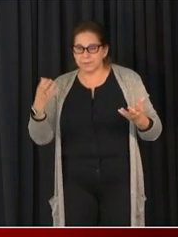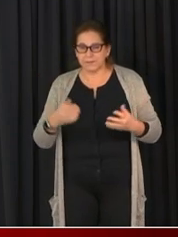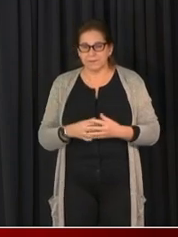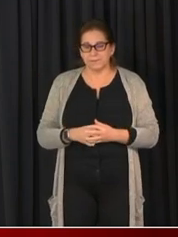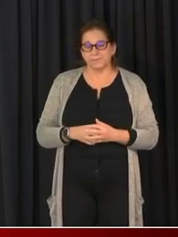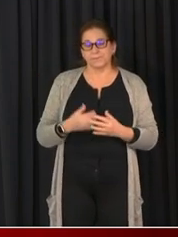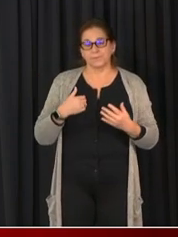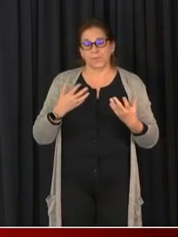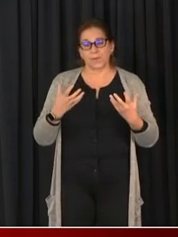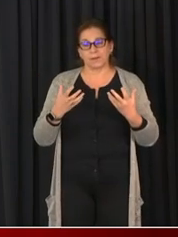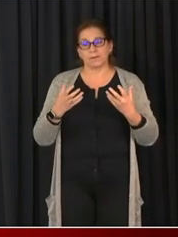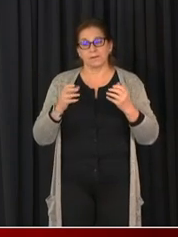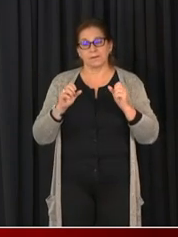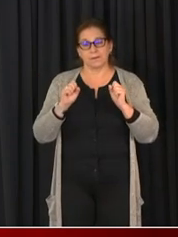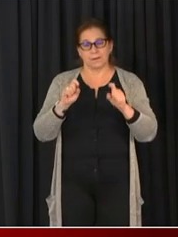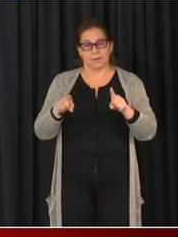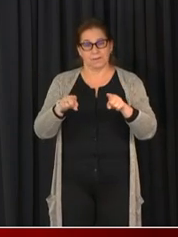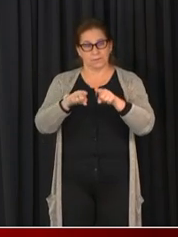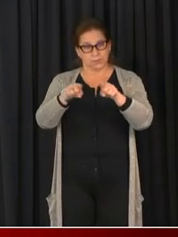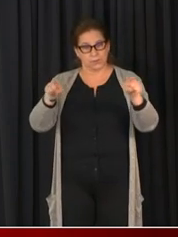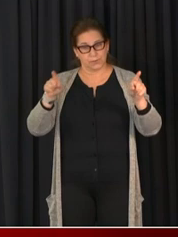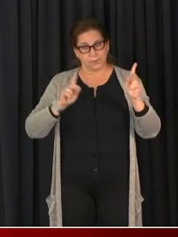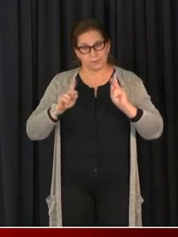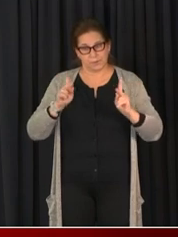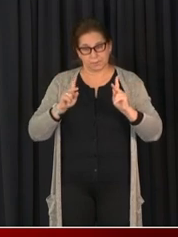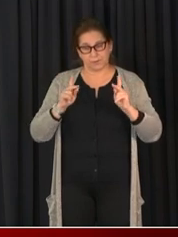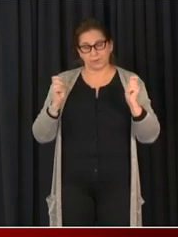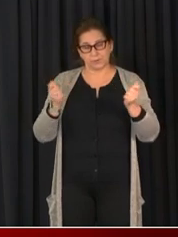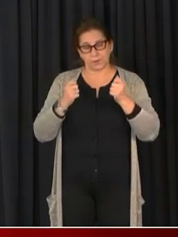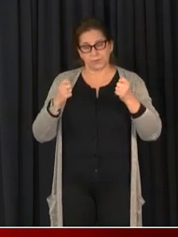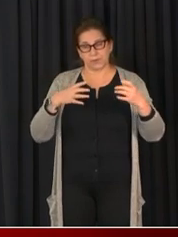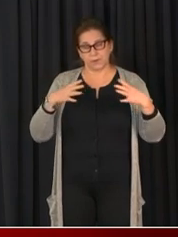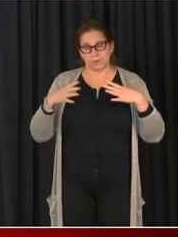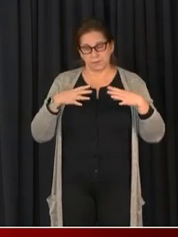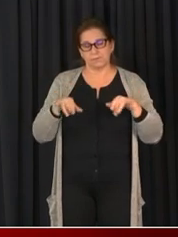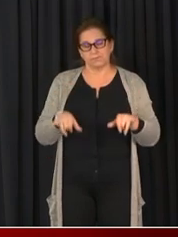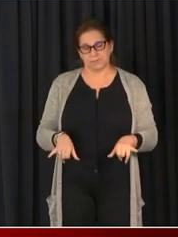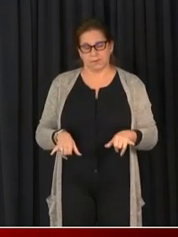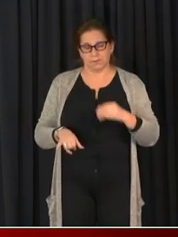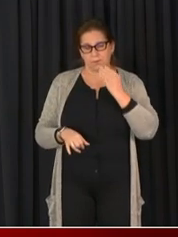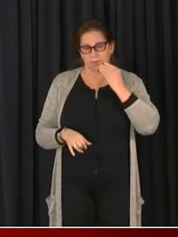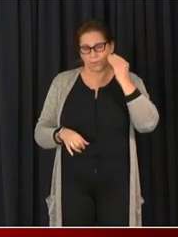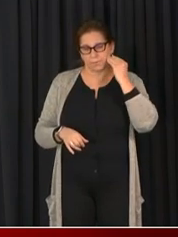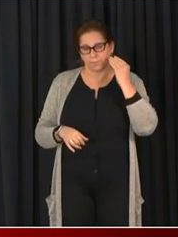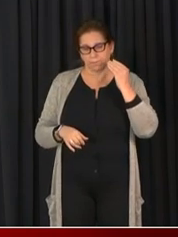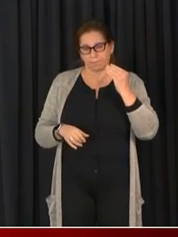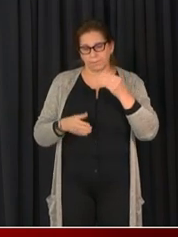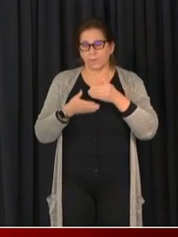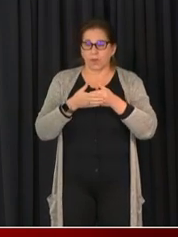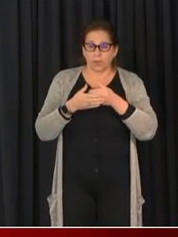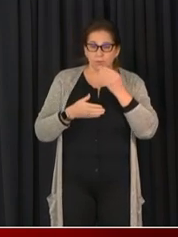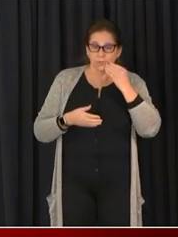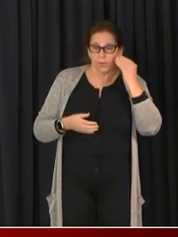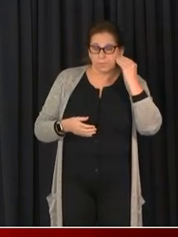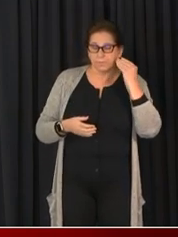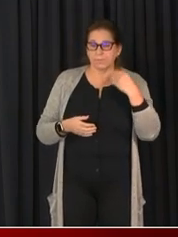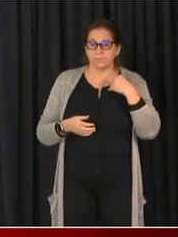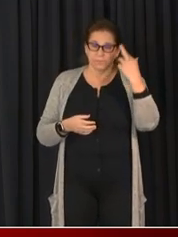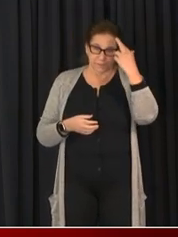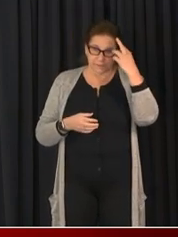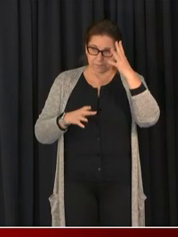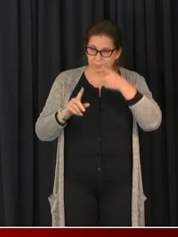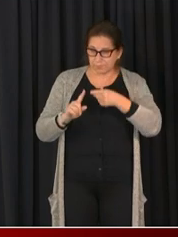to celebrate the holidays at home or close to home. That said, we want people to be safe and smart if they